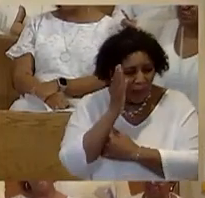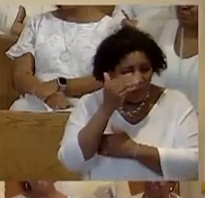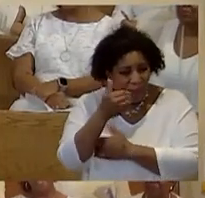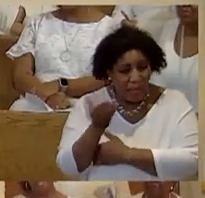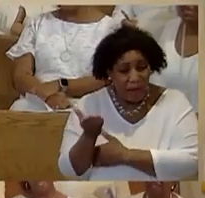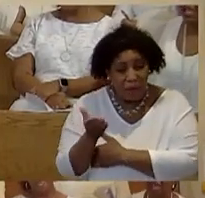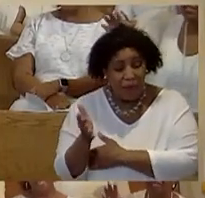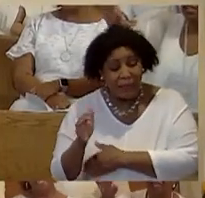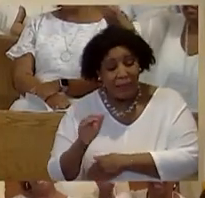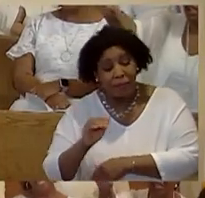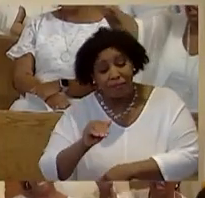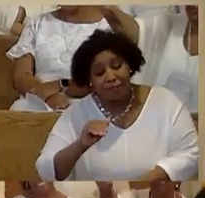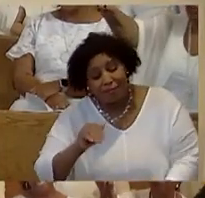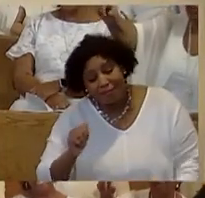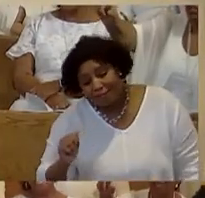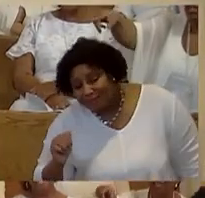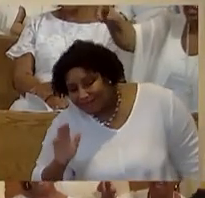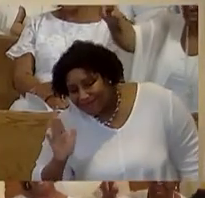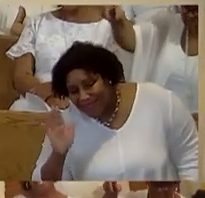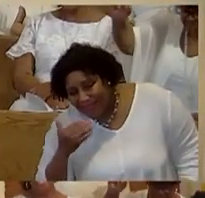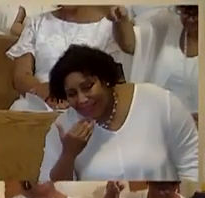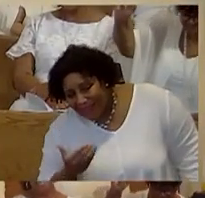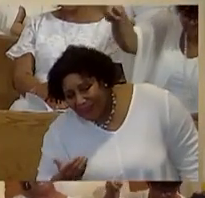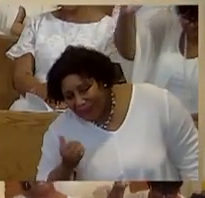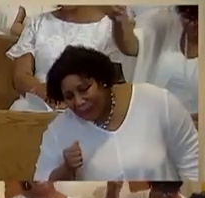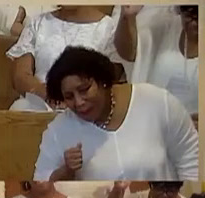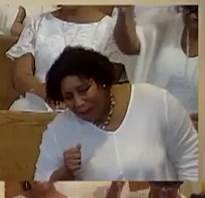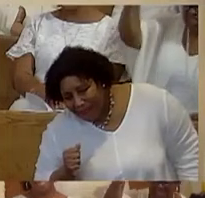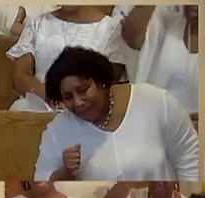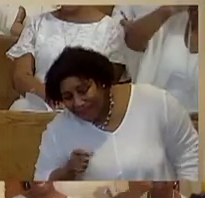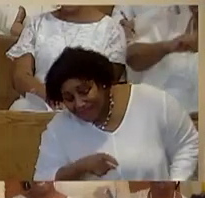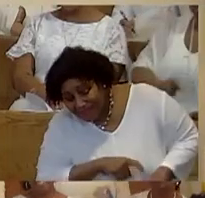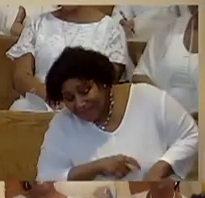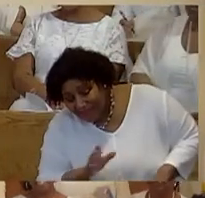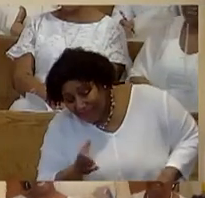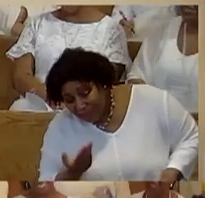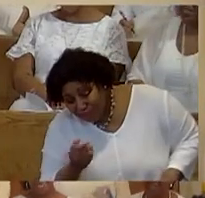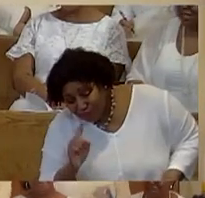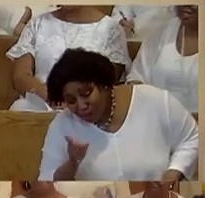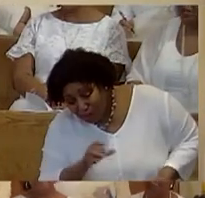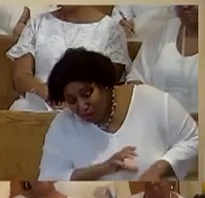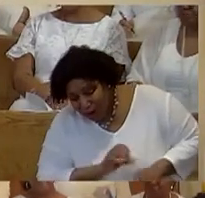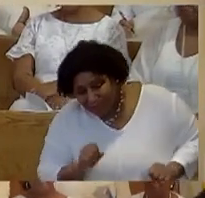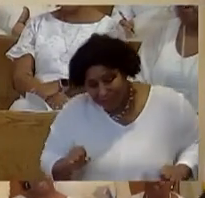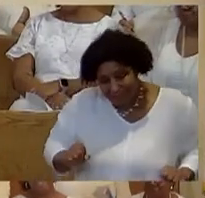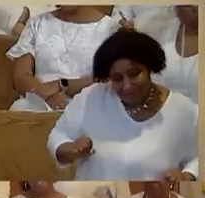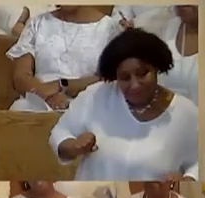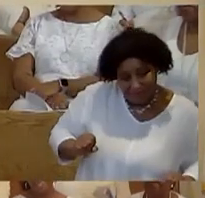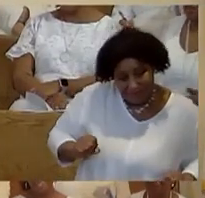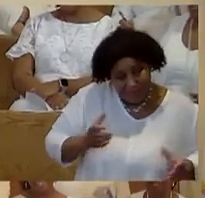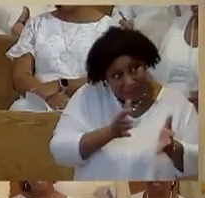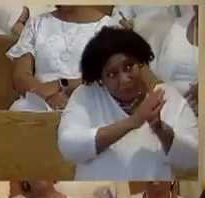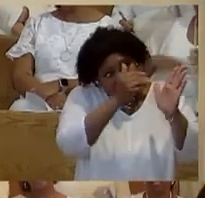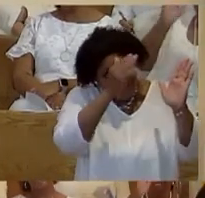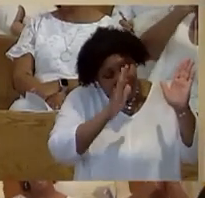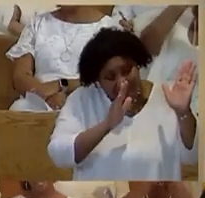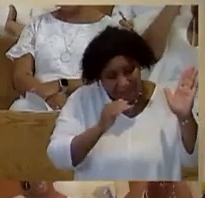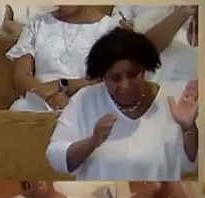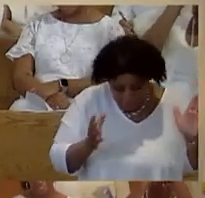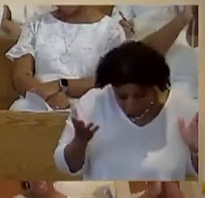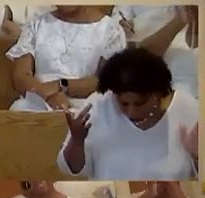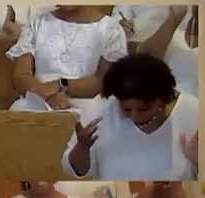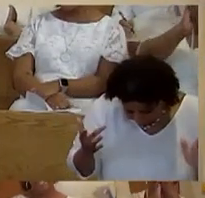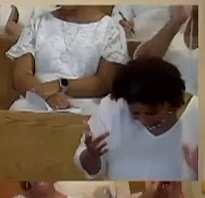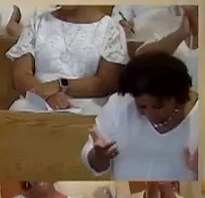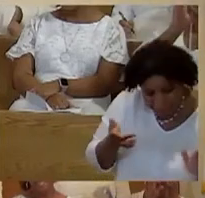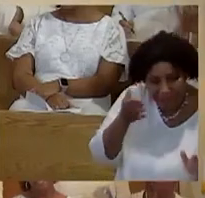on your shoulders, and said, good morning to you. It's time to go to church and give God some praise, because